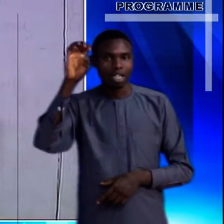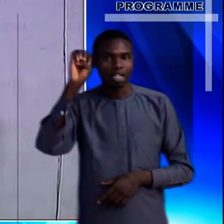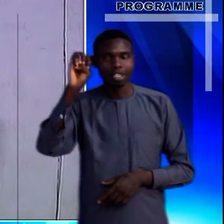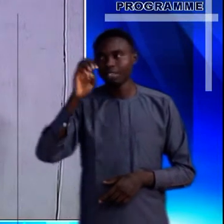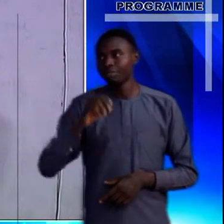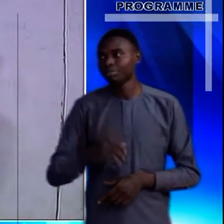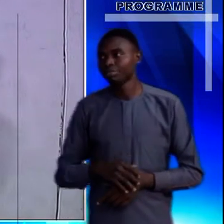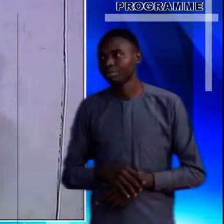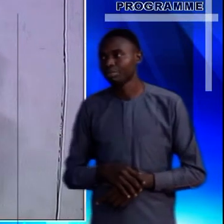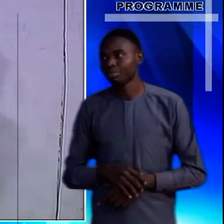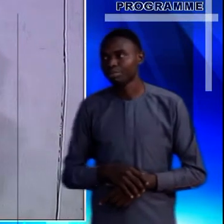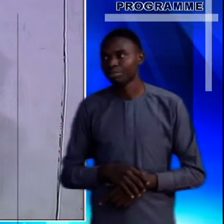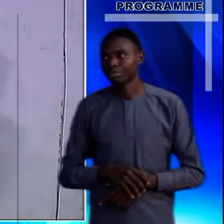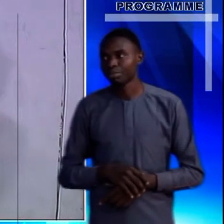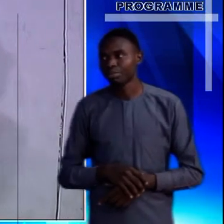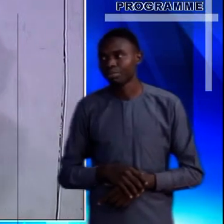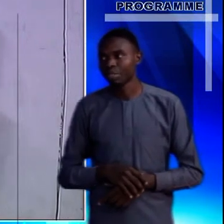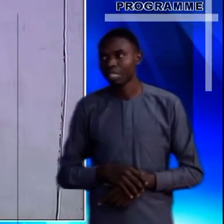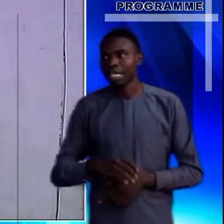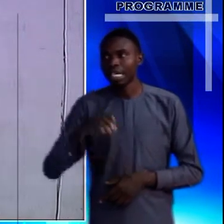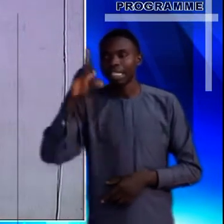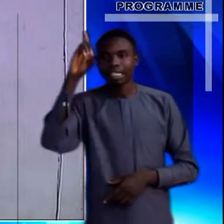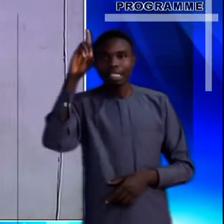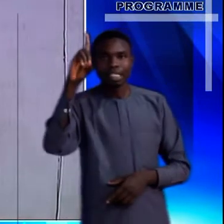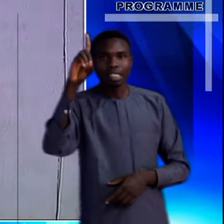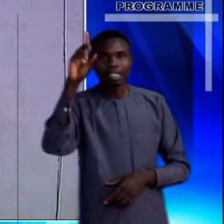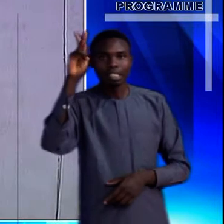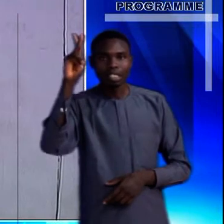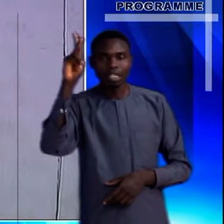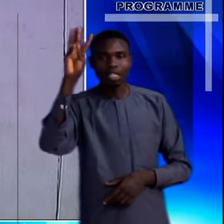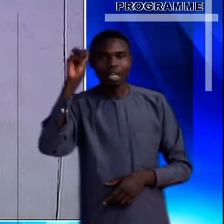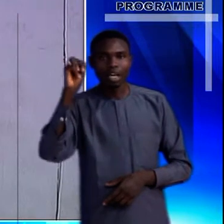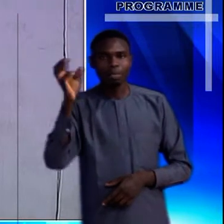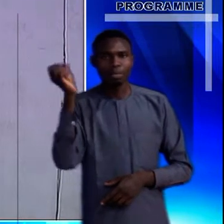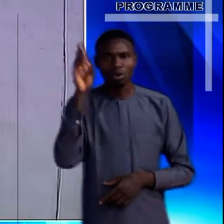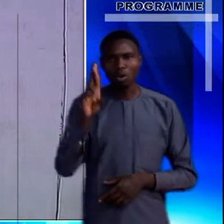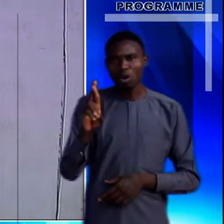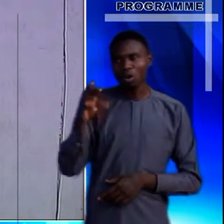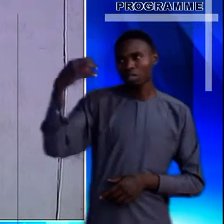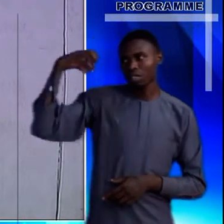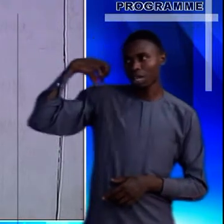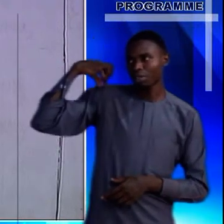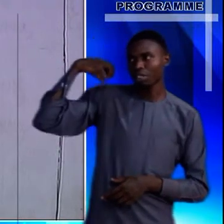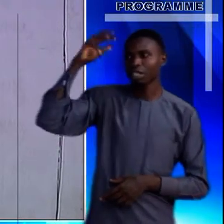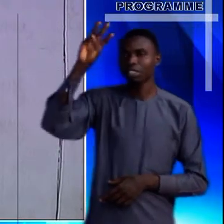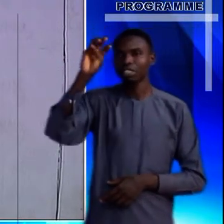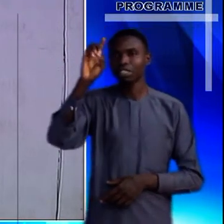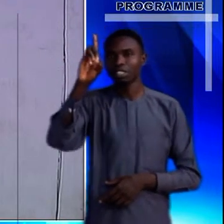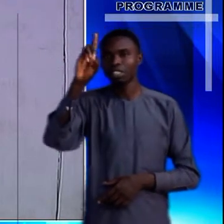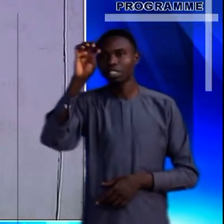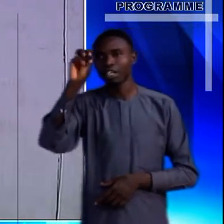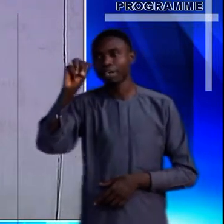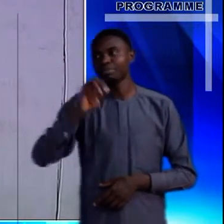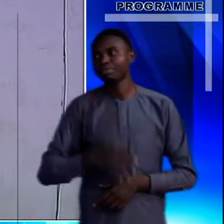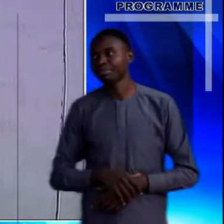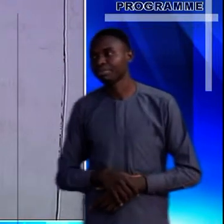dkm or capital D M. I hope you are with me. Then